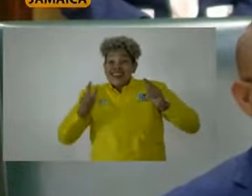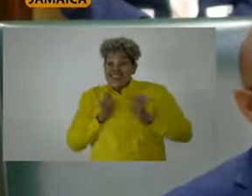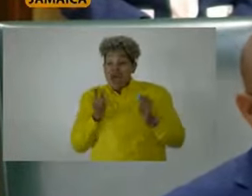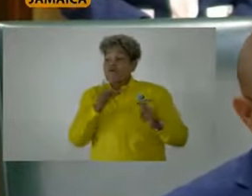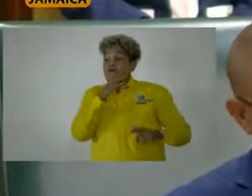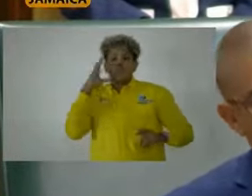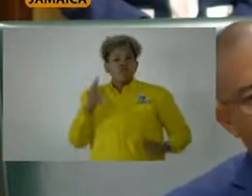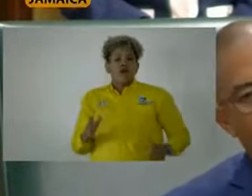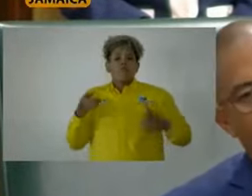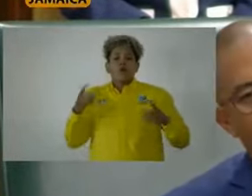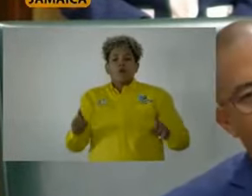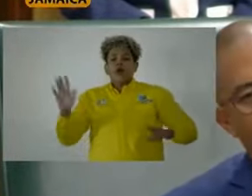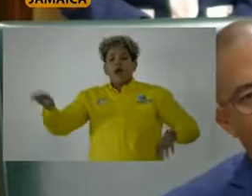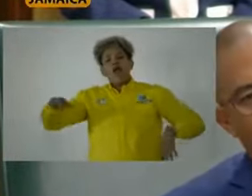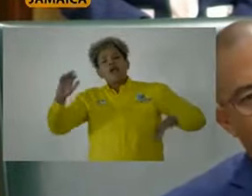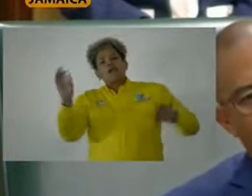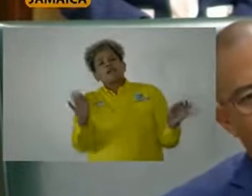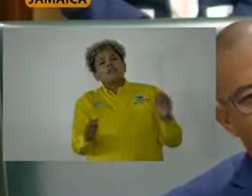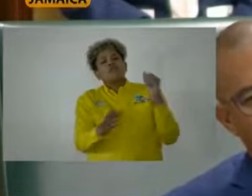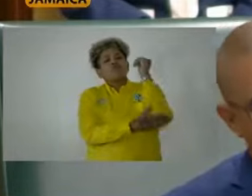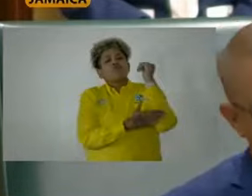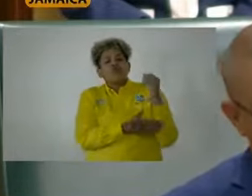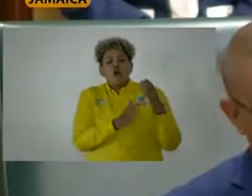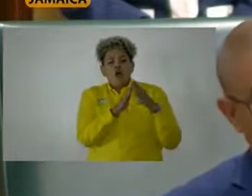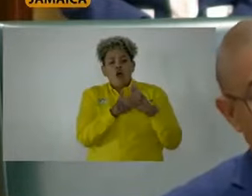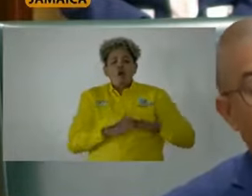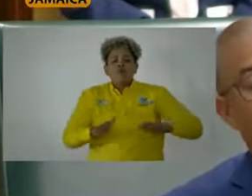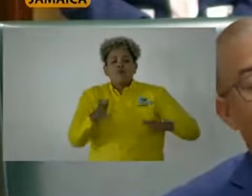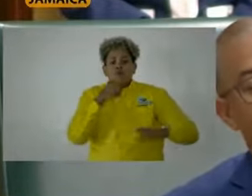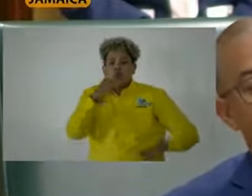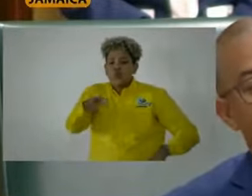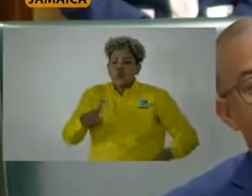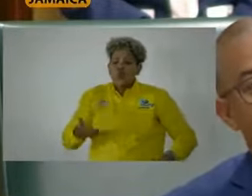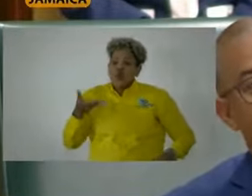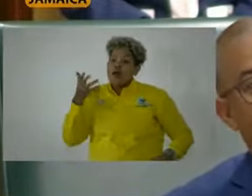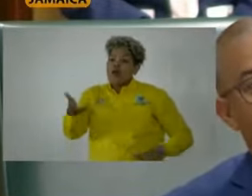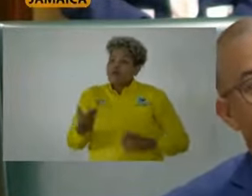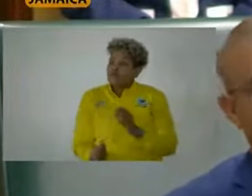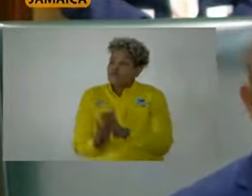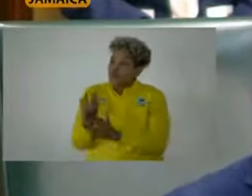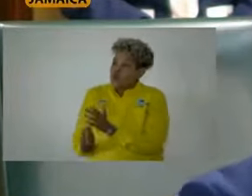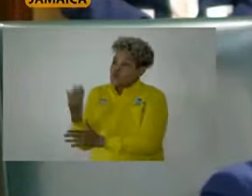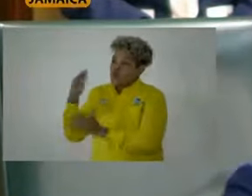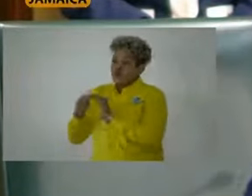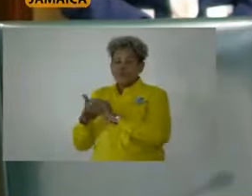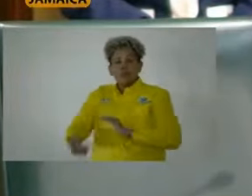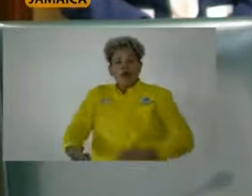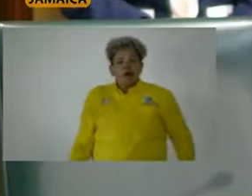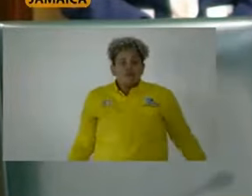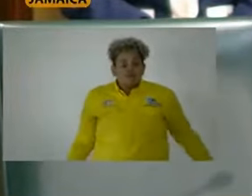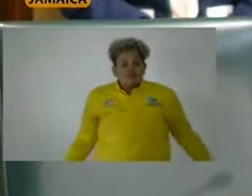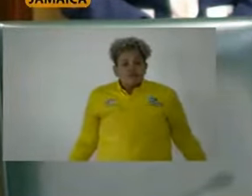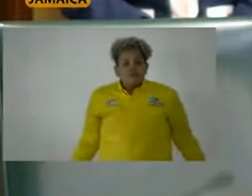farmers while undermining rural communities who are the breadbasket of our country.